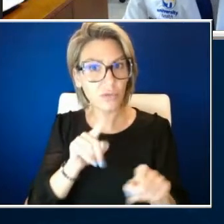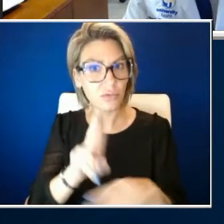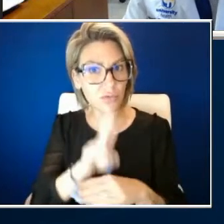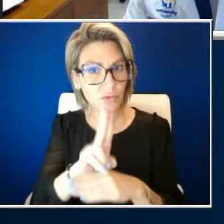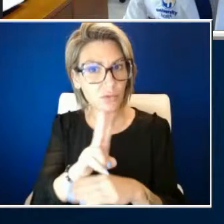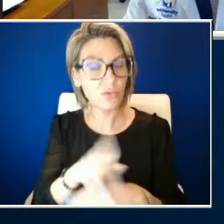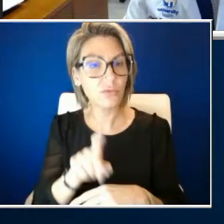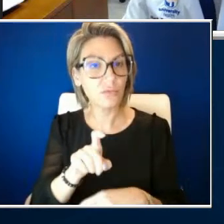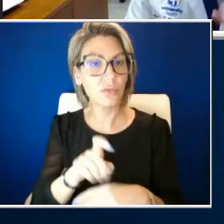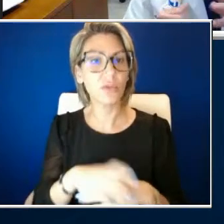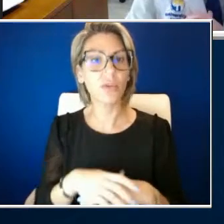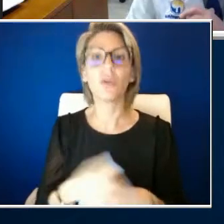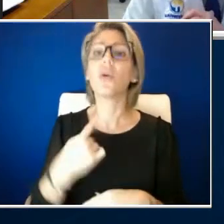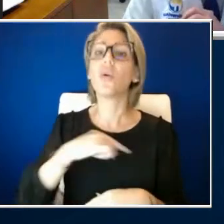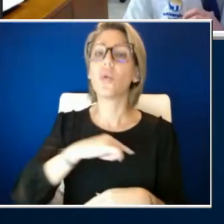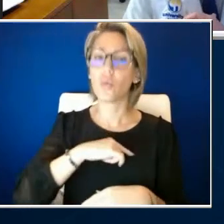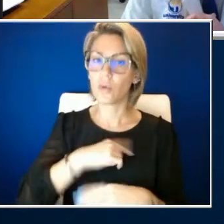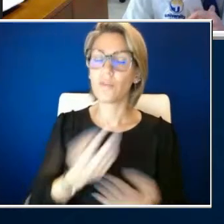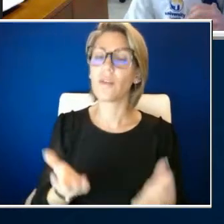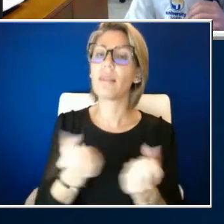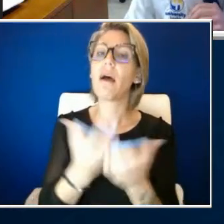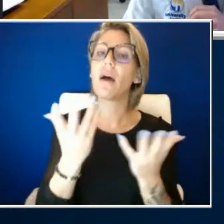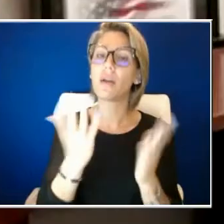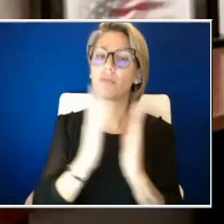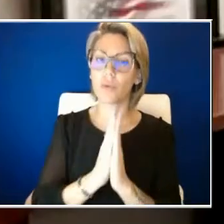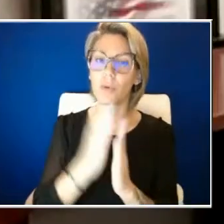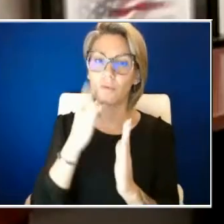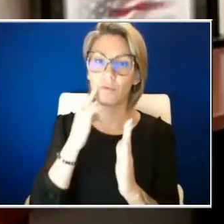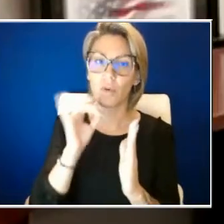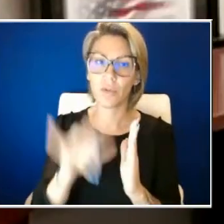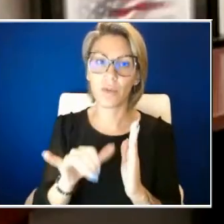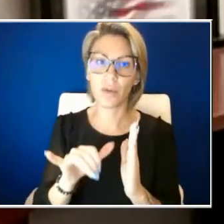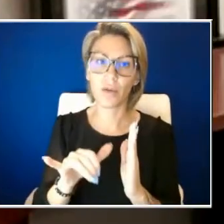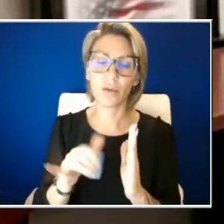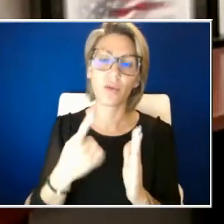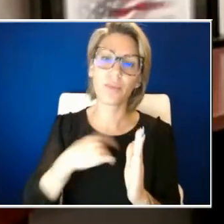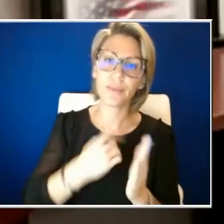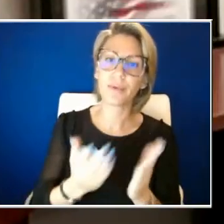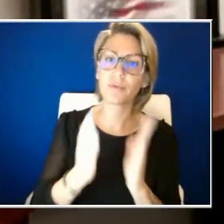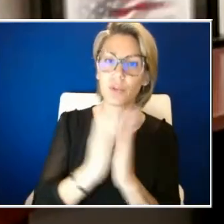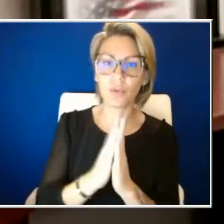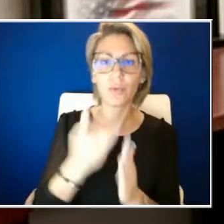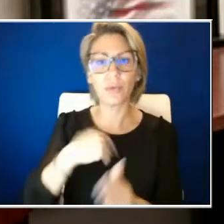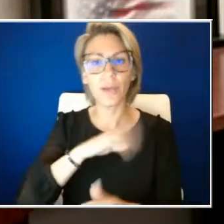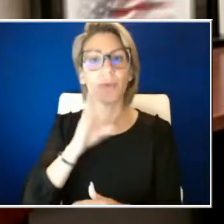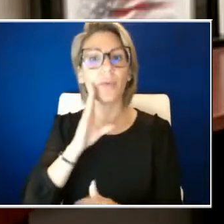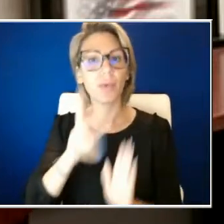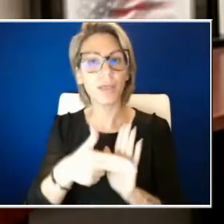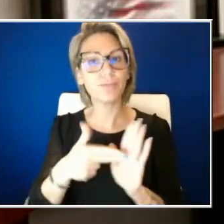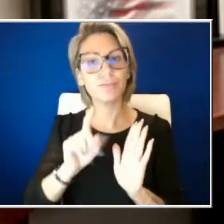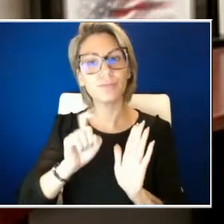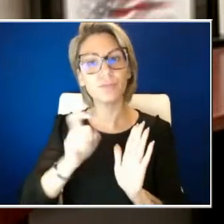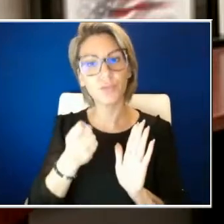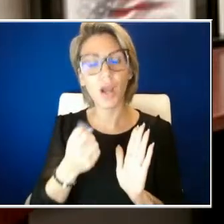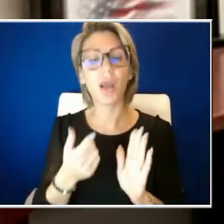Yeah, we're getting a lot of requests for it, and we get a request, we'll prescribe it.